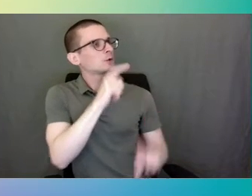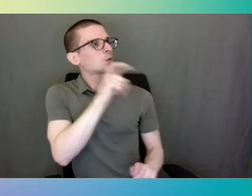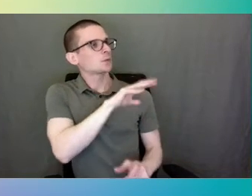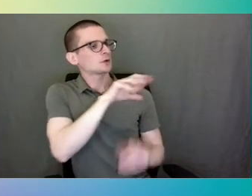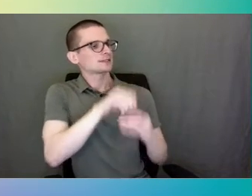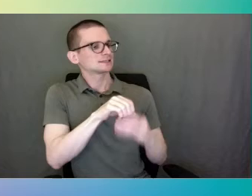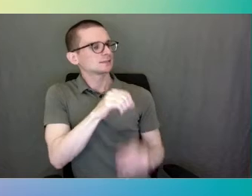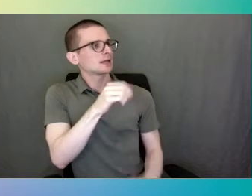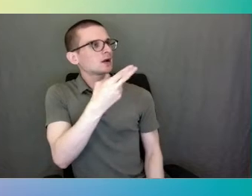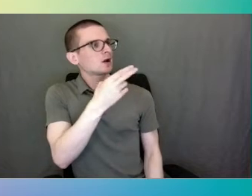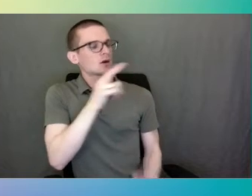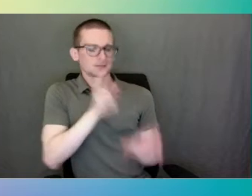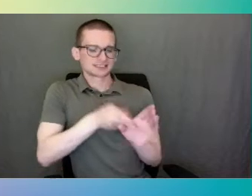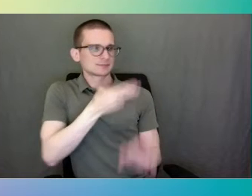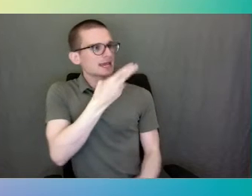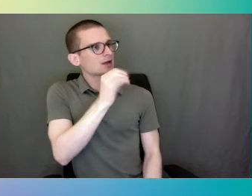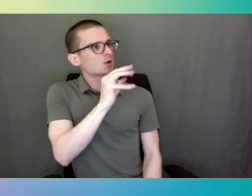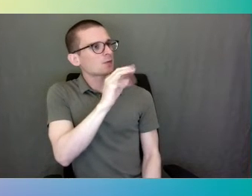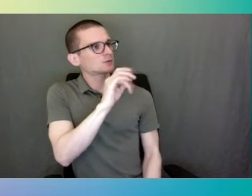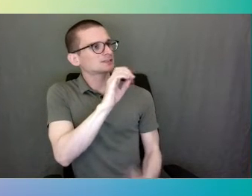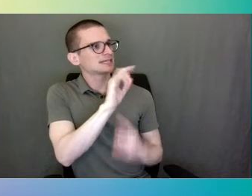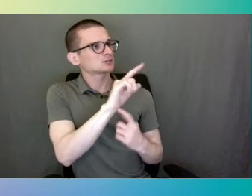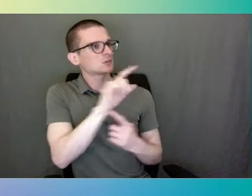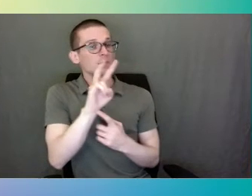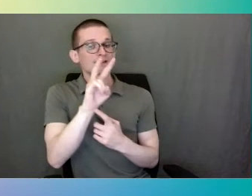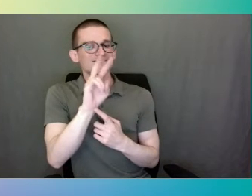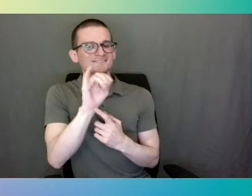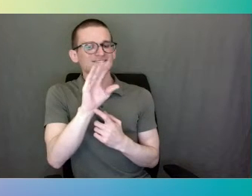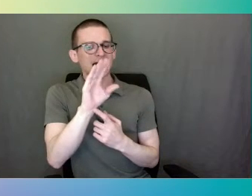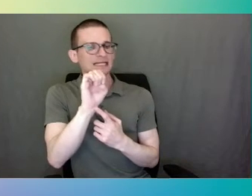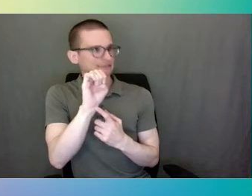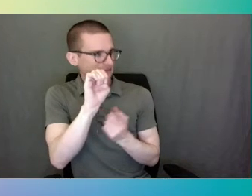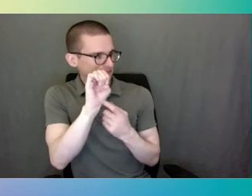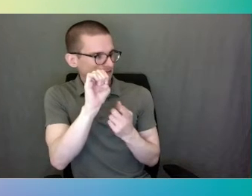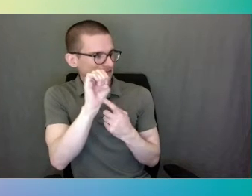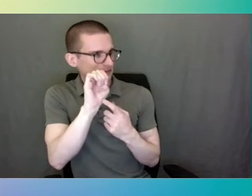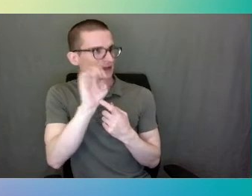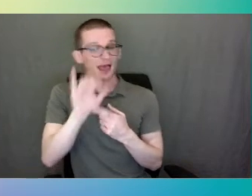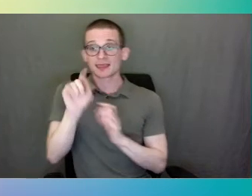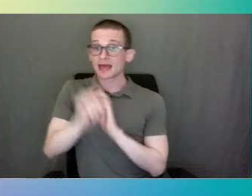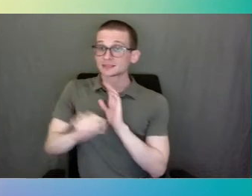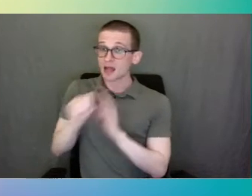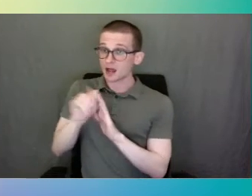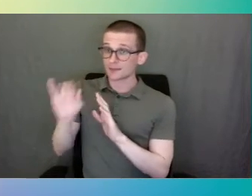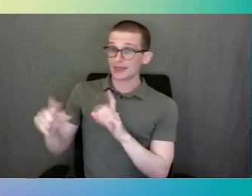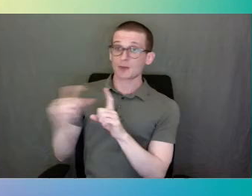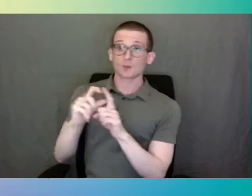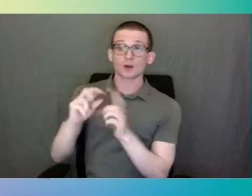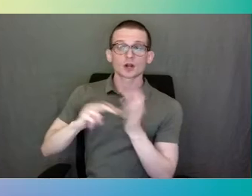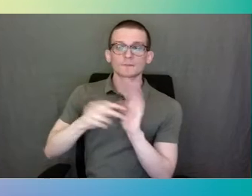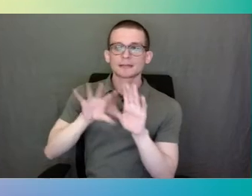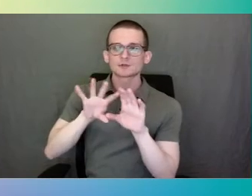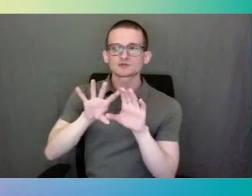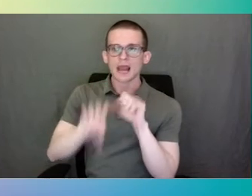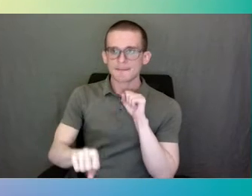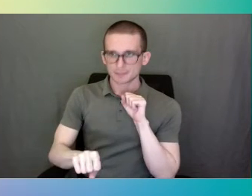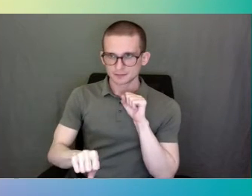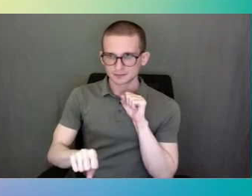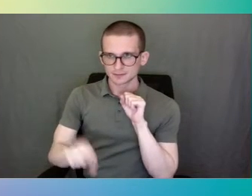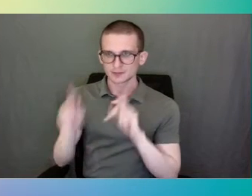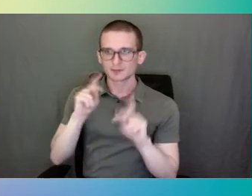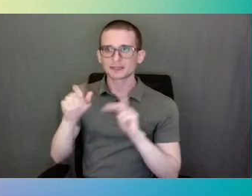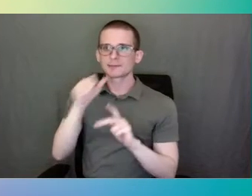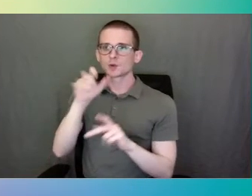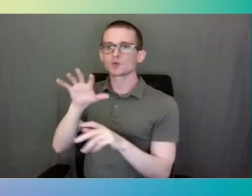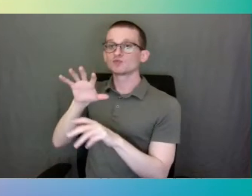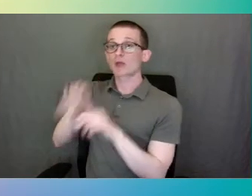Now, that was a term at the time that meant rape, those who participate in rape, those who rape another